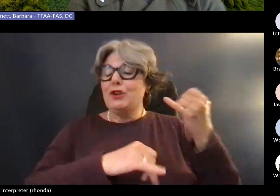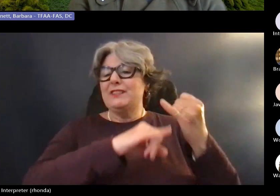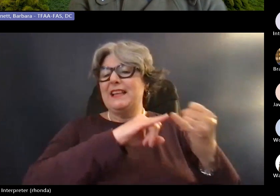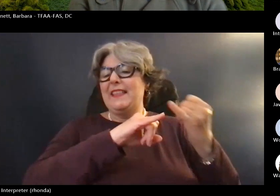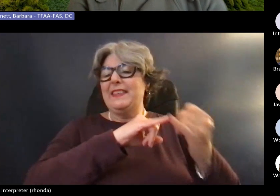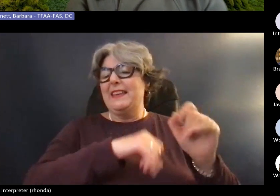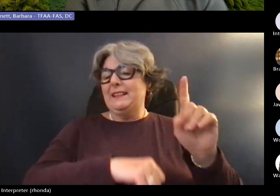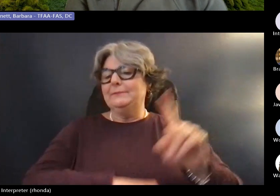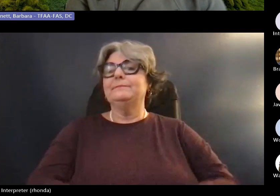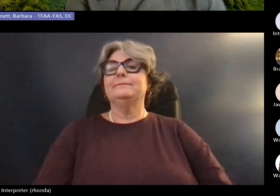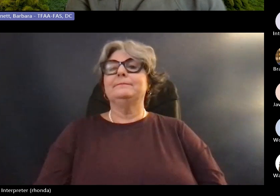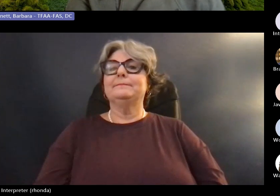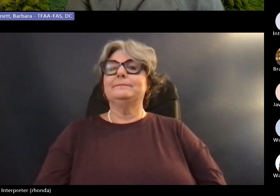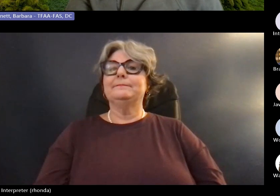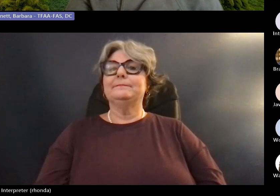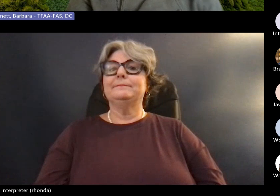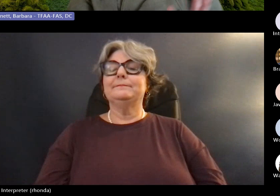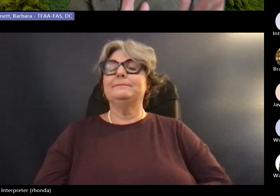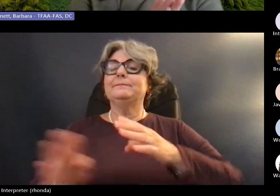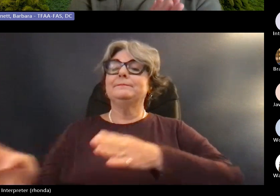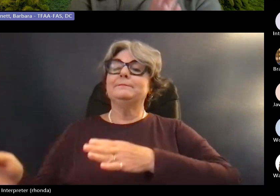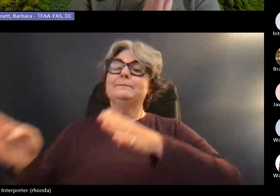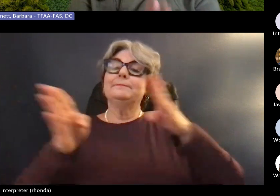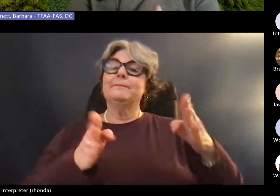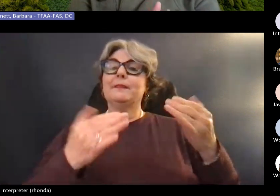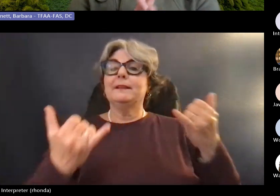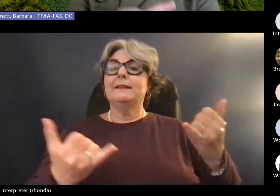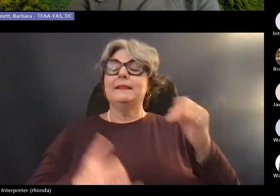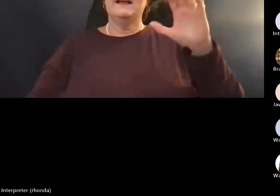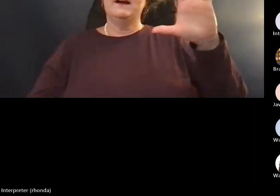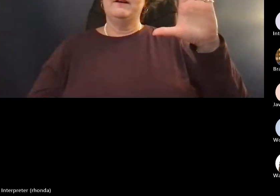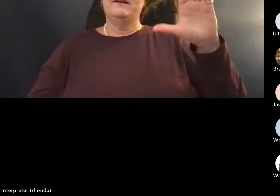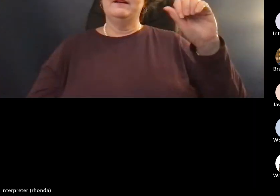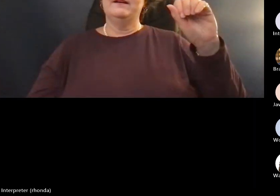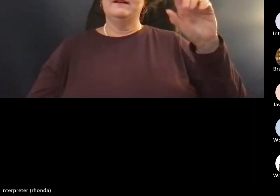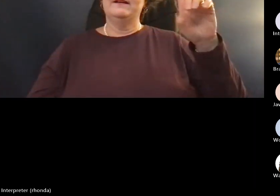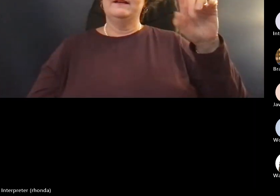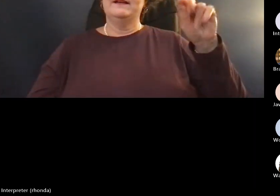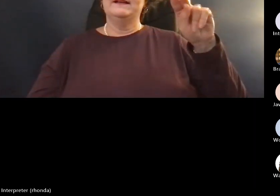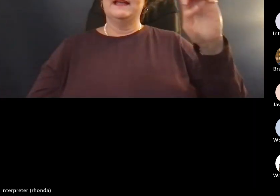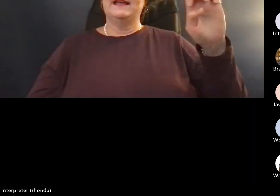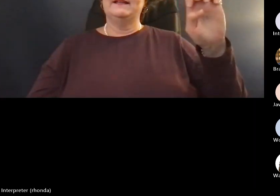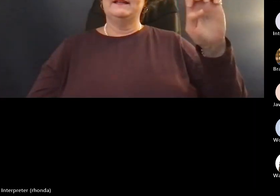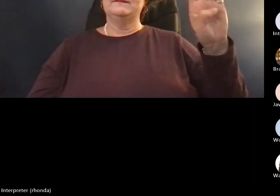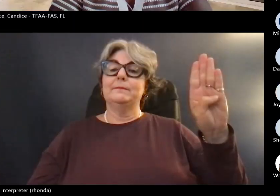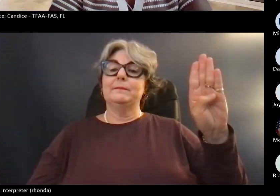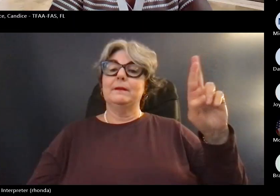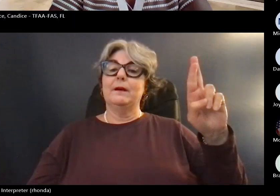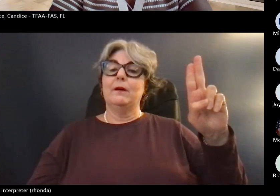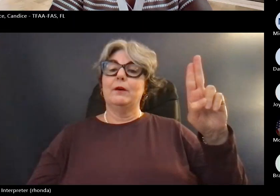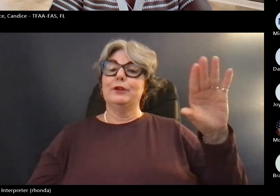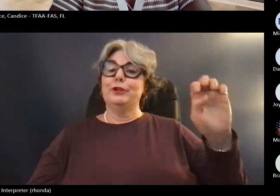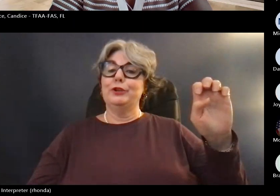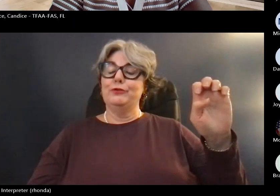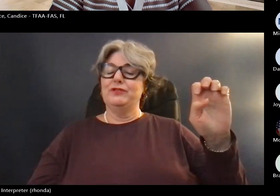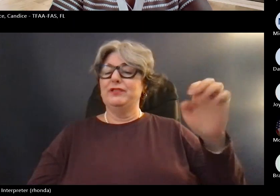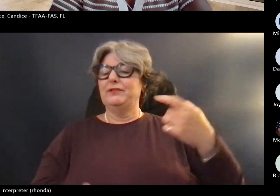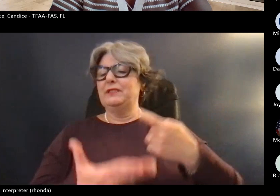you. So now we're going to turn to Candace Bruce. She's going to talk about something pretty unique. It